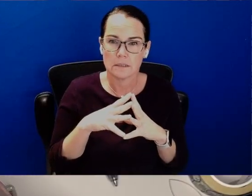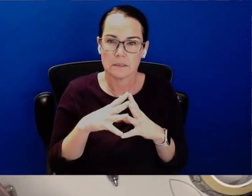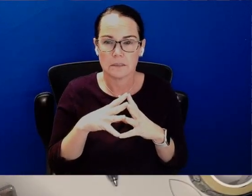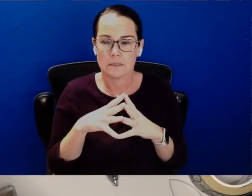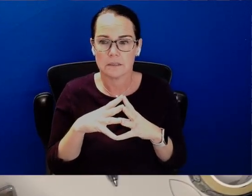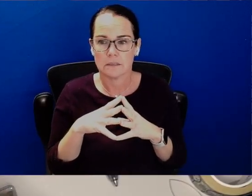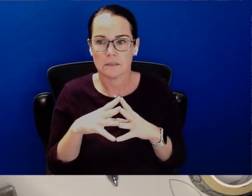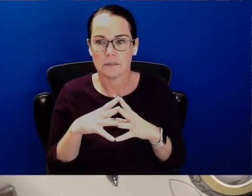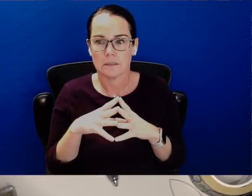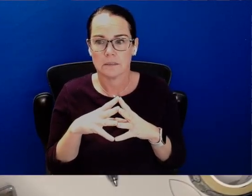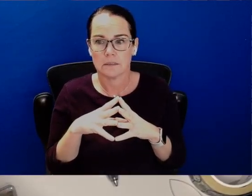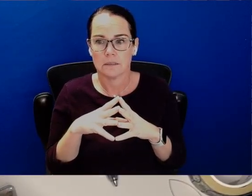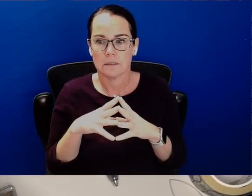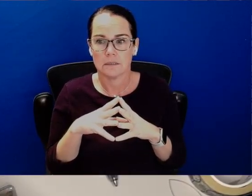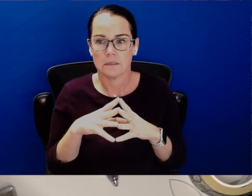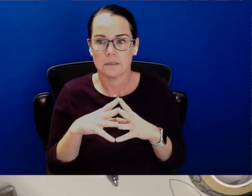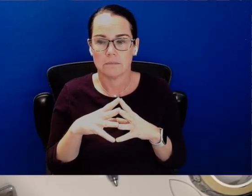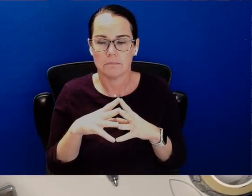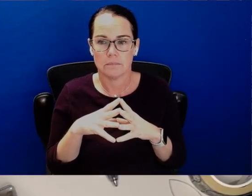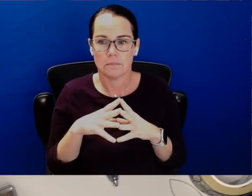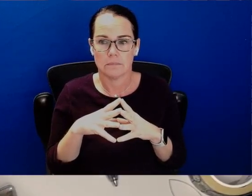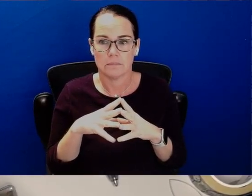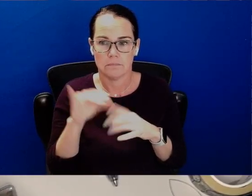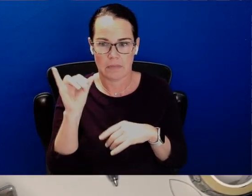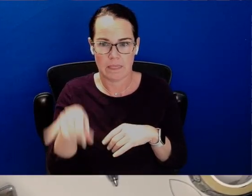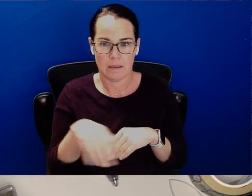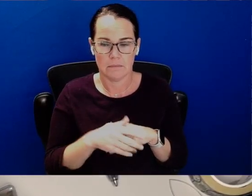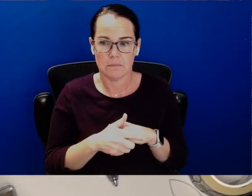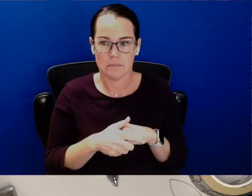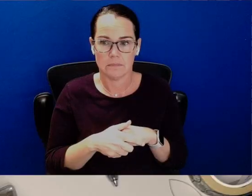gonna go right there.